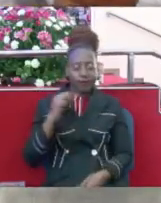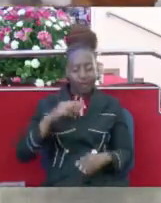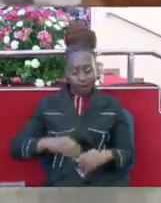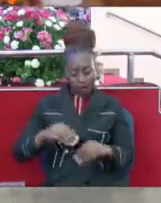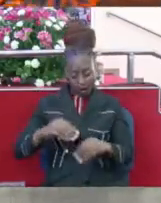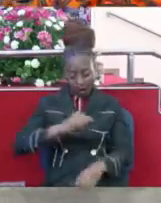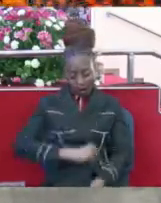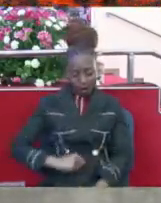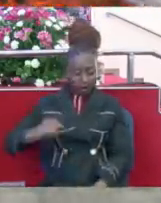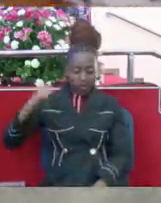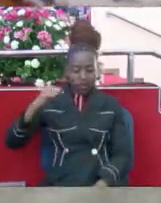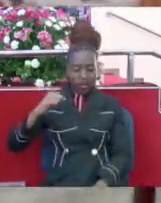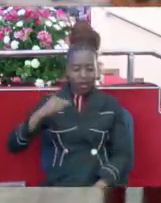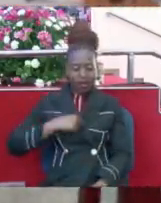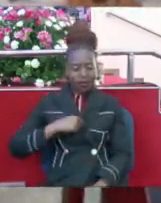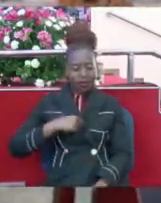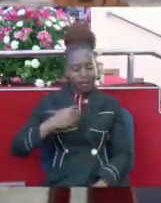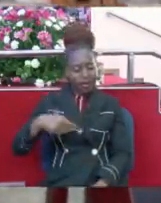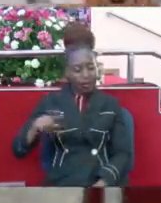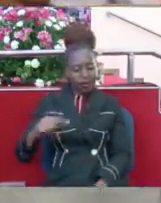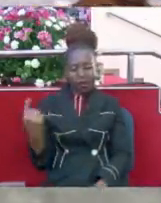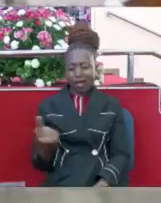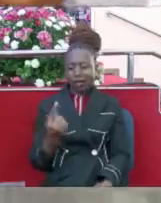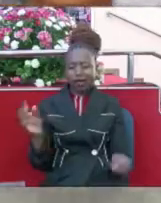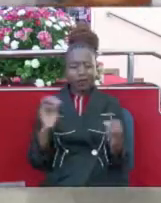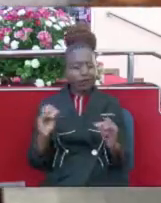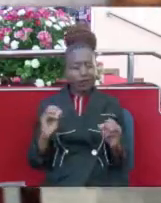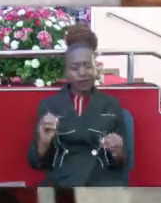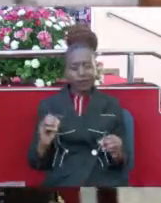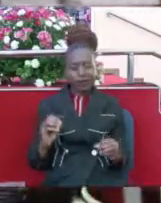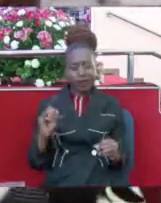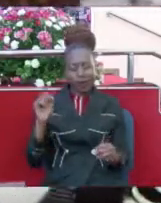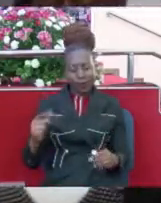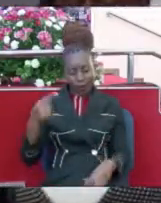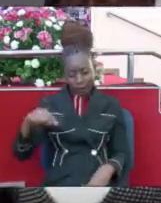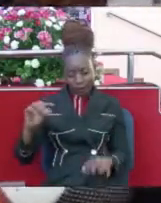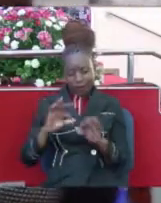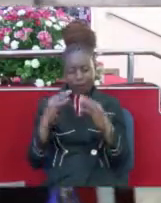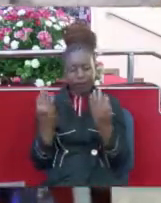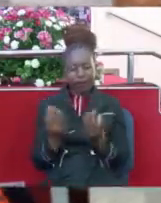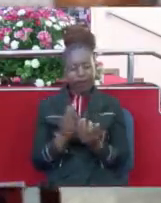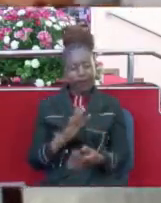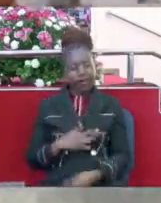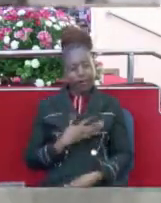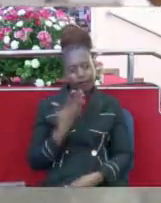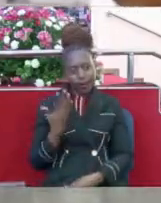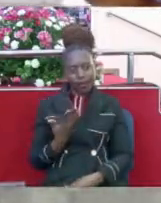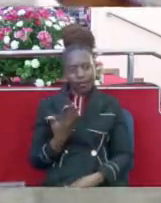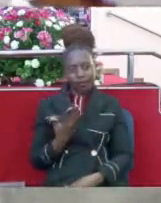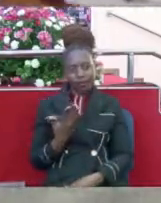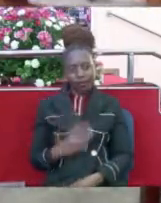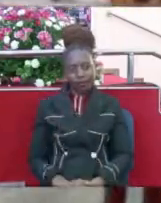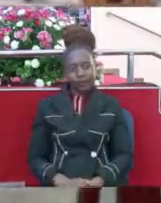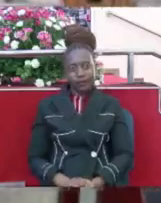And I'm not going alone. I'm going with my entire family. Oh yes, I'm going with my entire